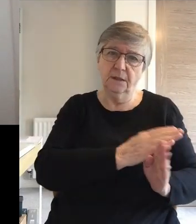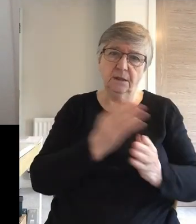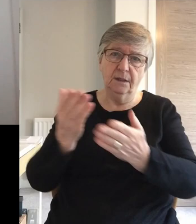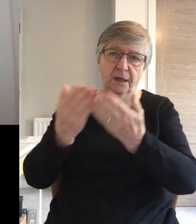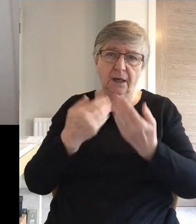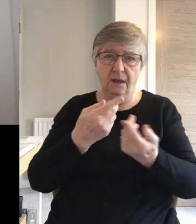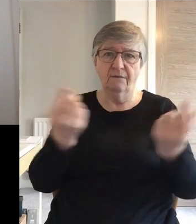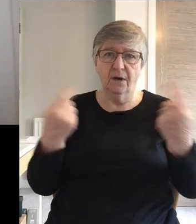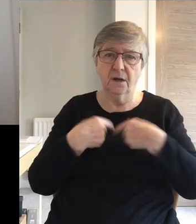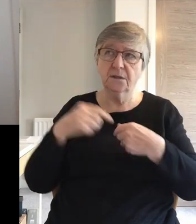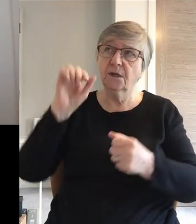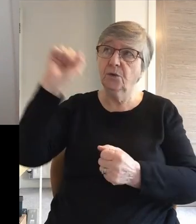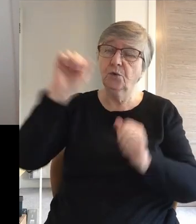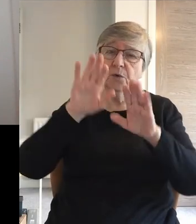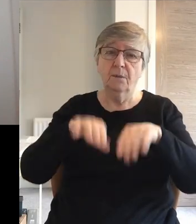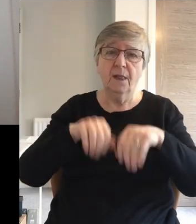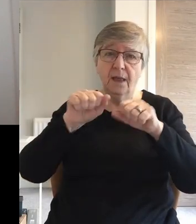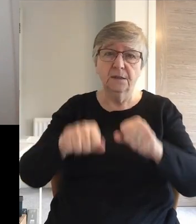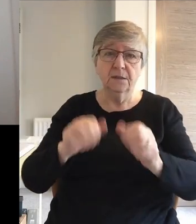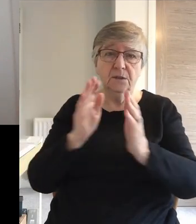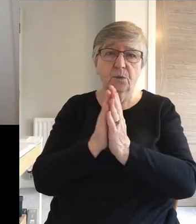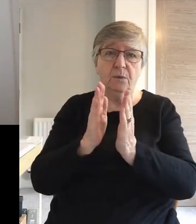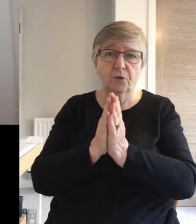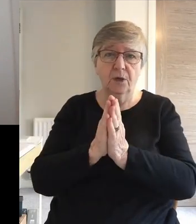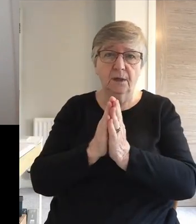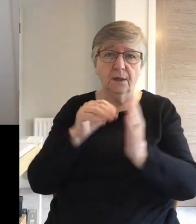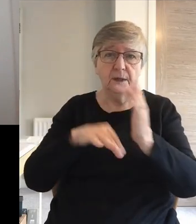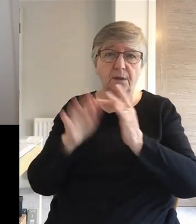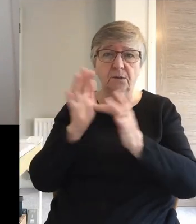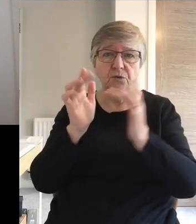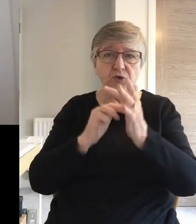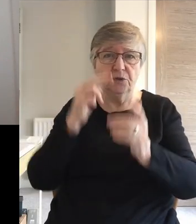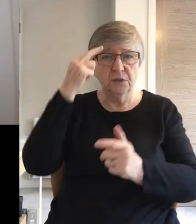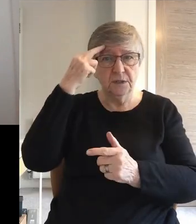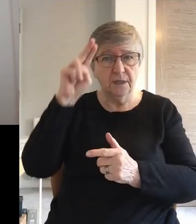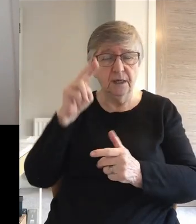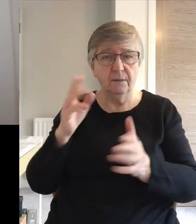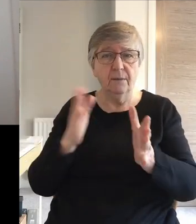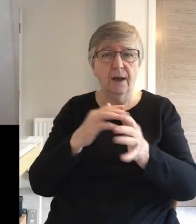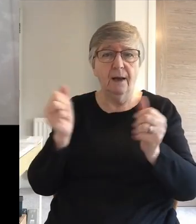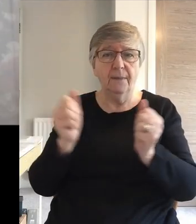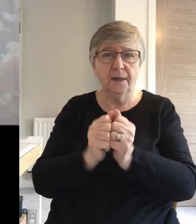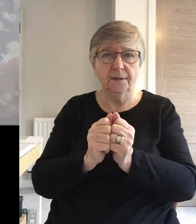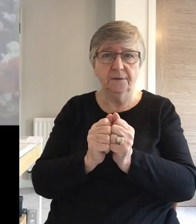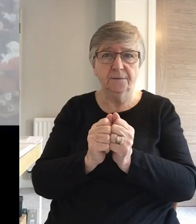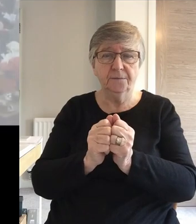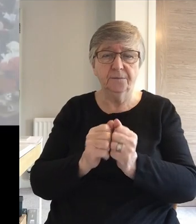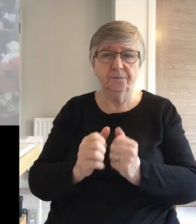your blessings, we pray. In Jesus' name, amen.